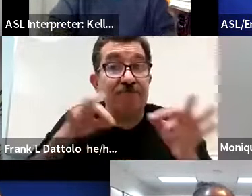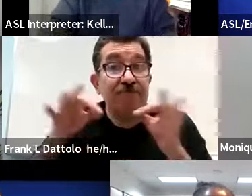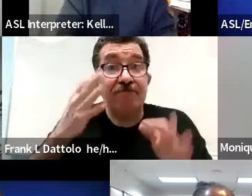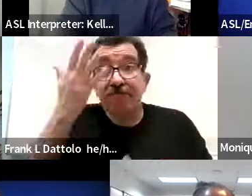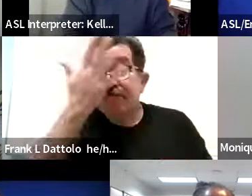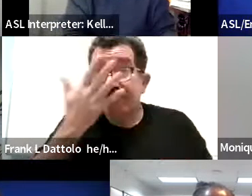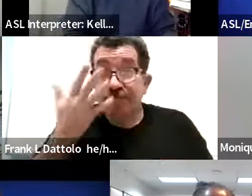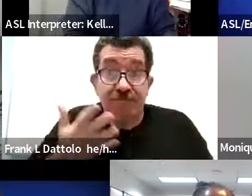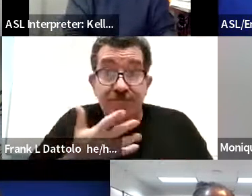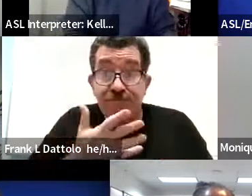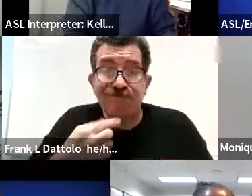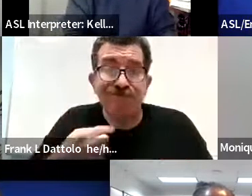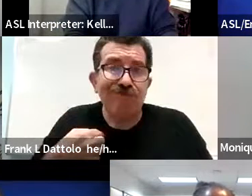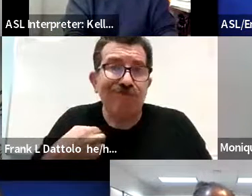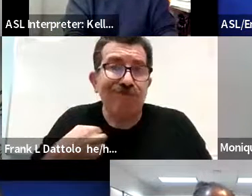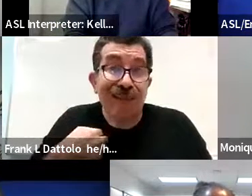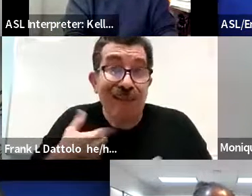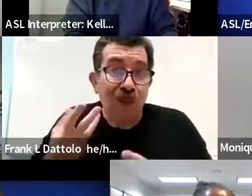him, his.